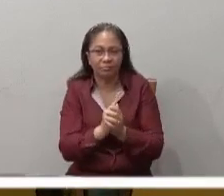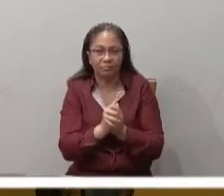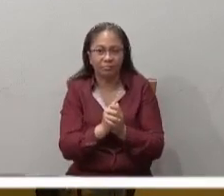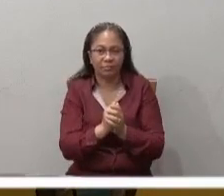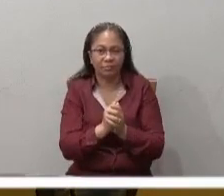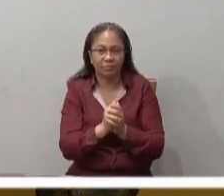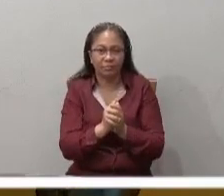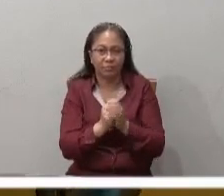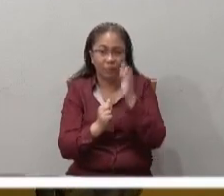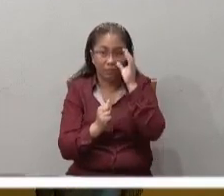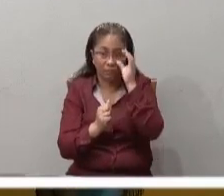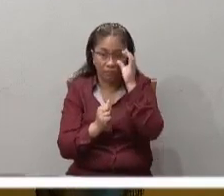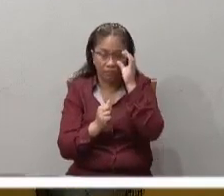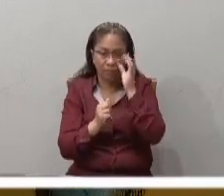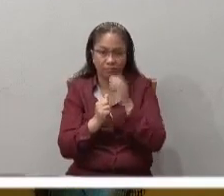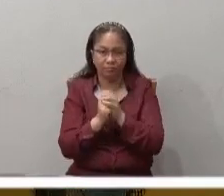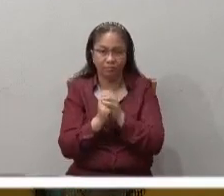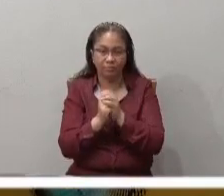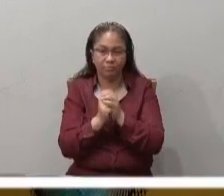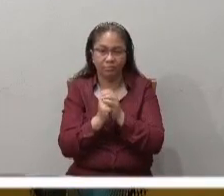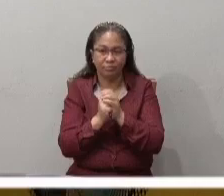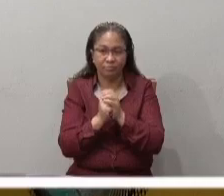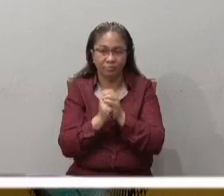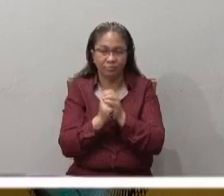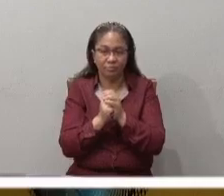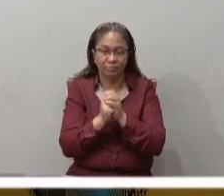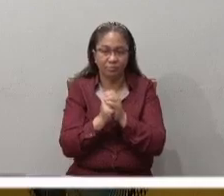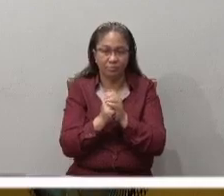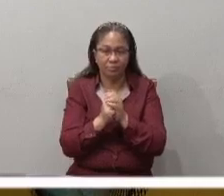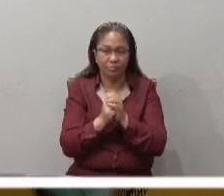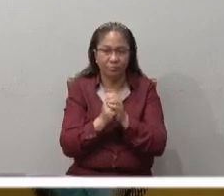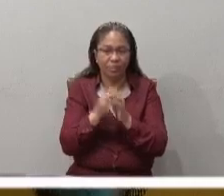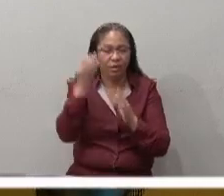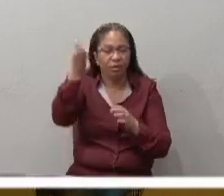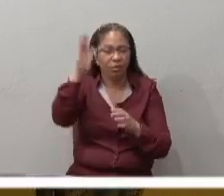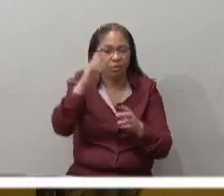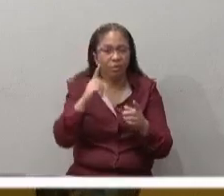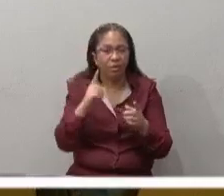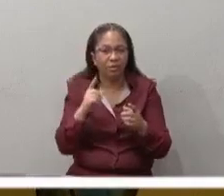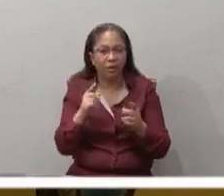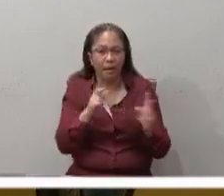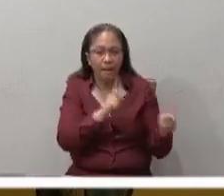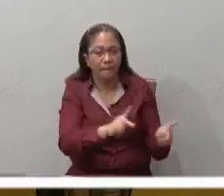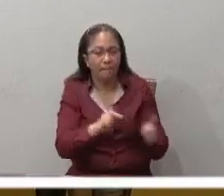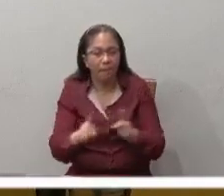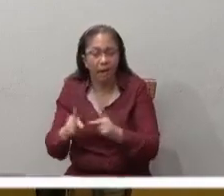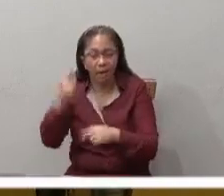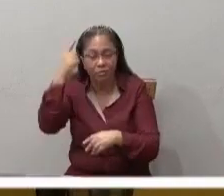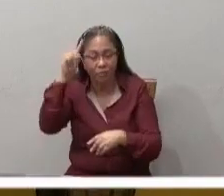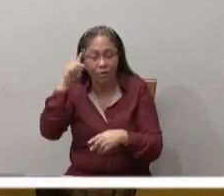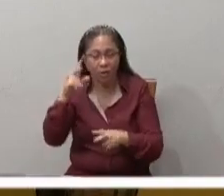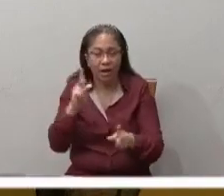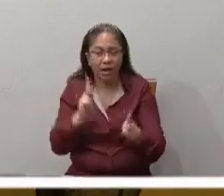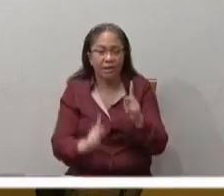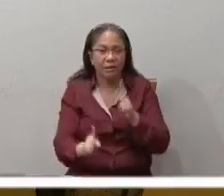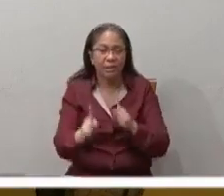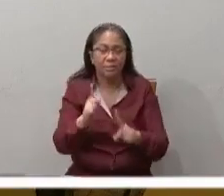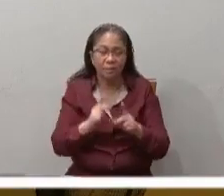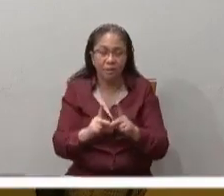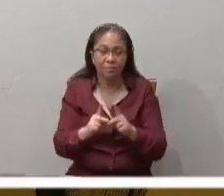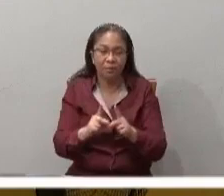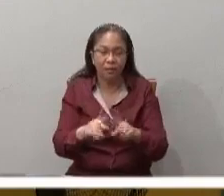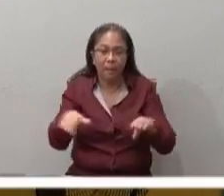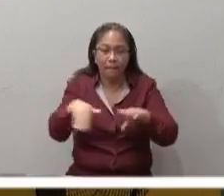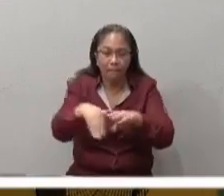marrying the virgin bride, the people, has been part of the tradition. And Jesus